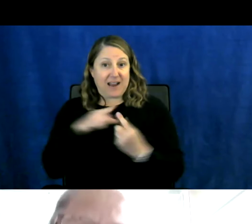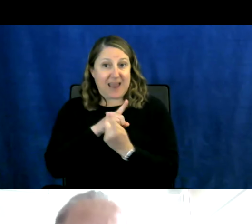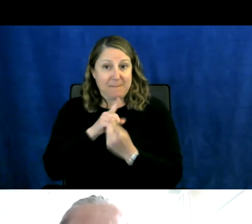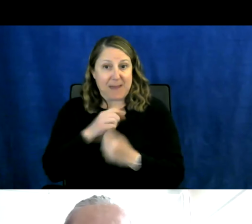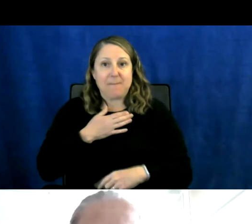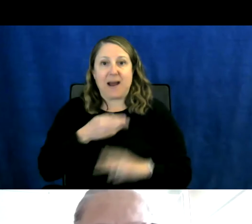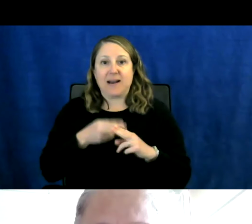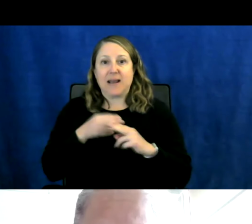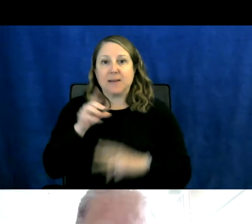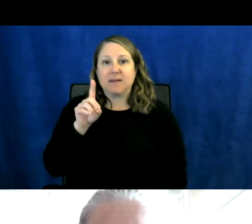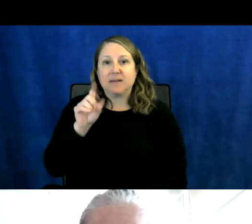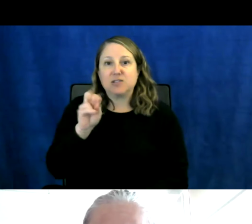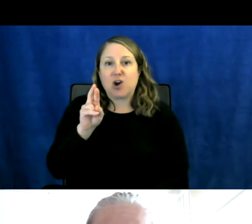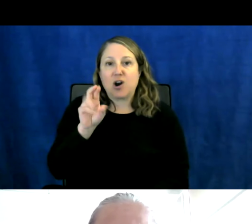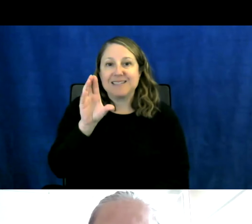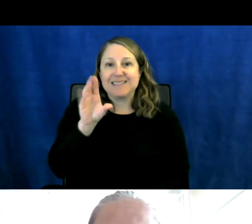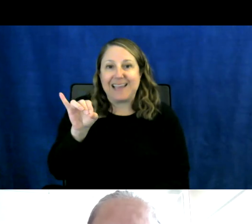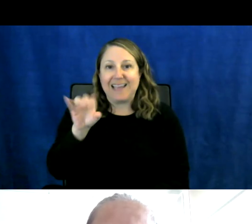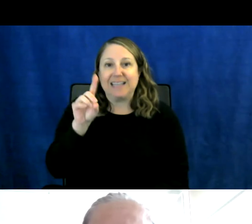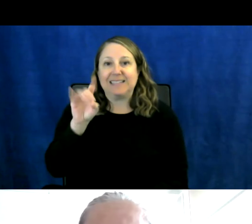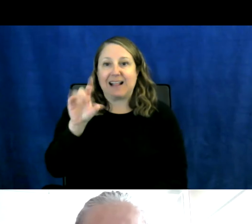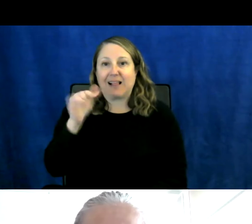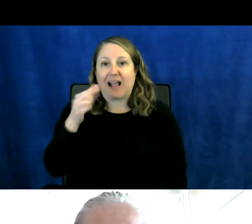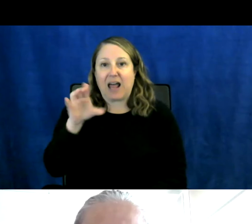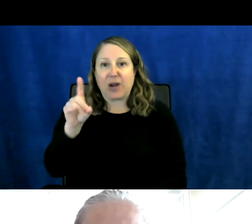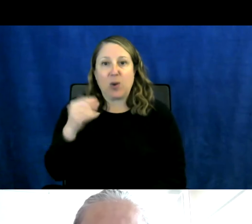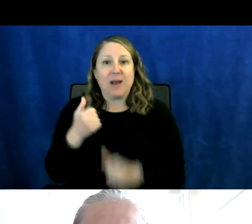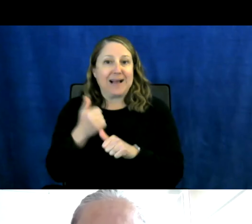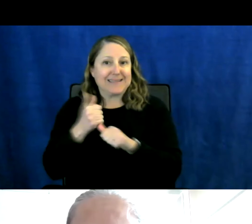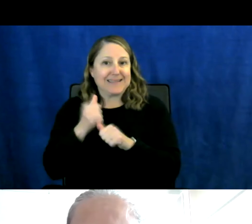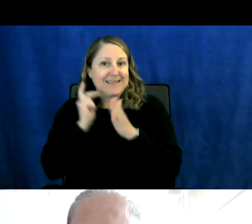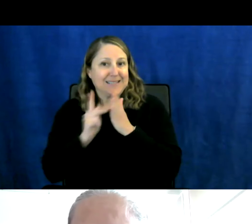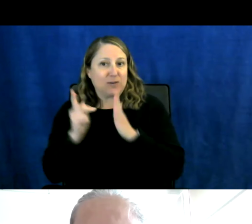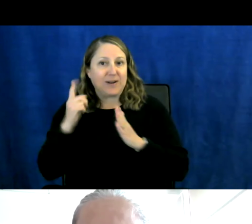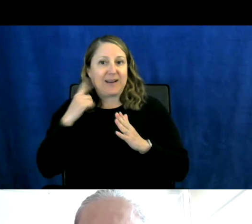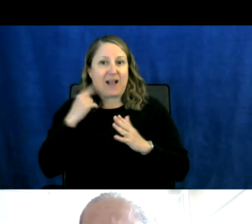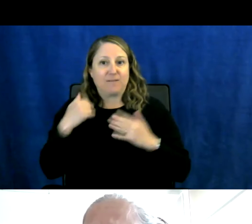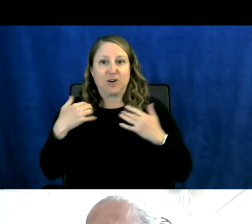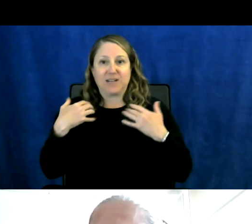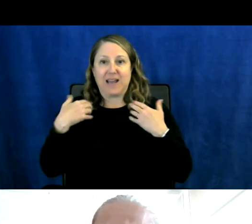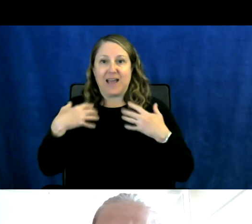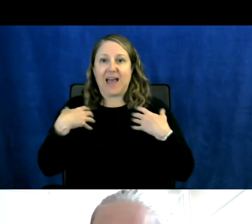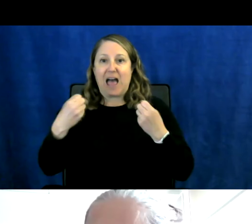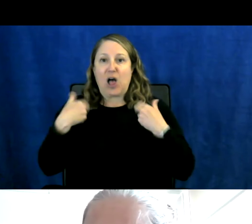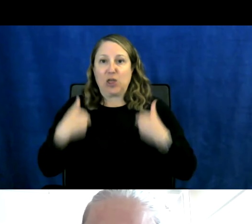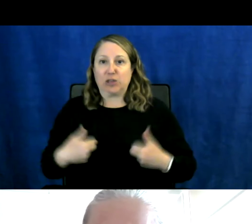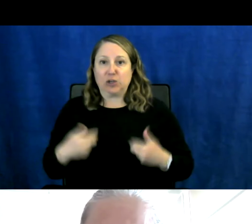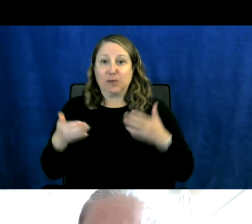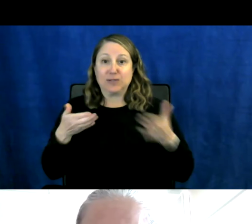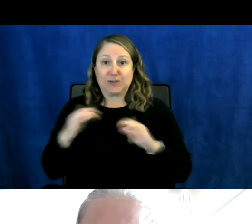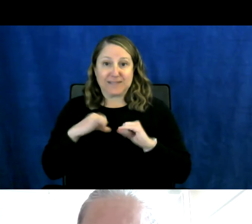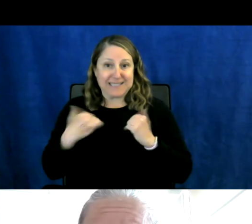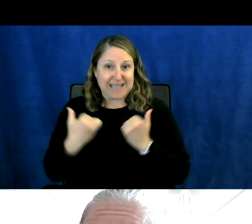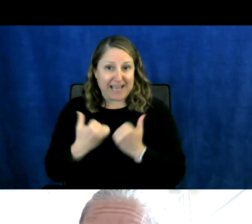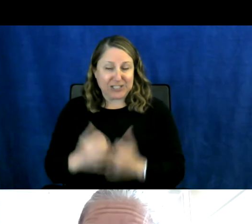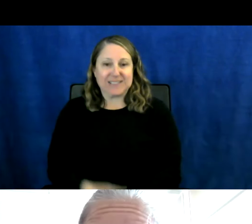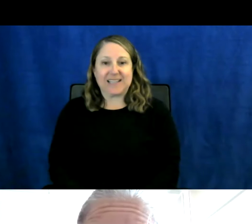Darcy Delgado, an Assistant Secretary with California Health and Human Services Agency. I'm having a little bit